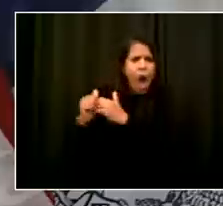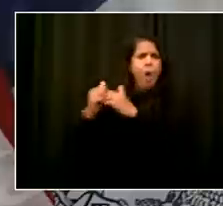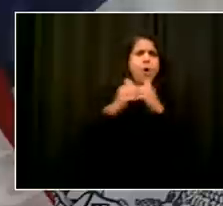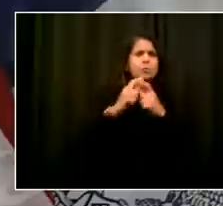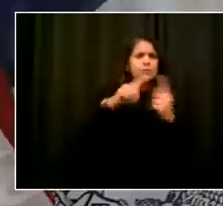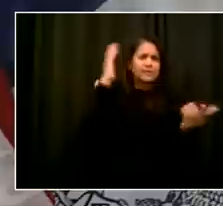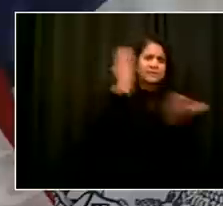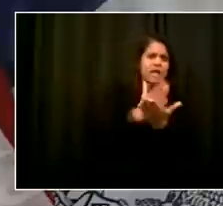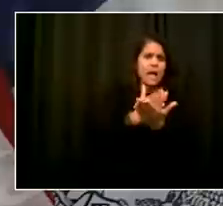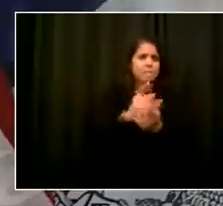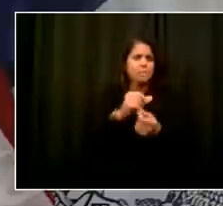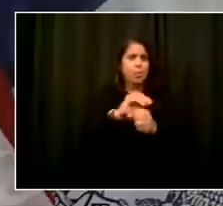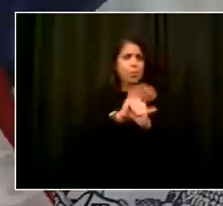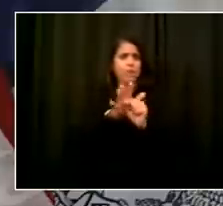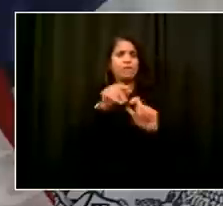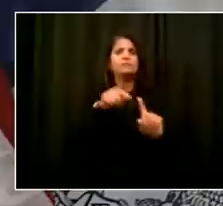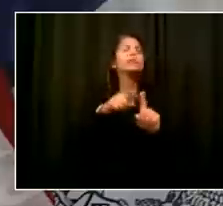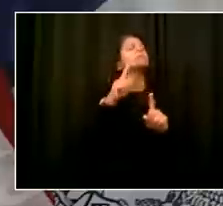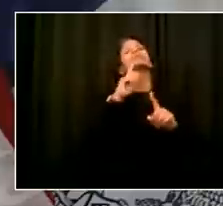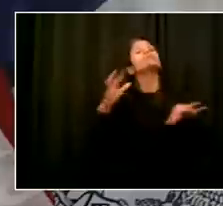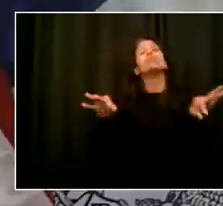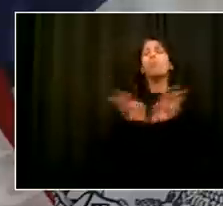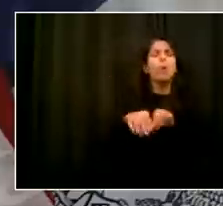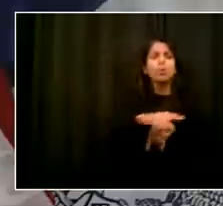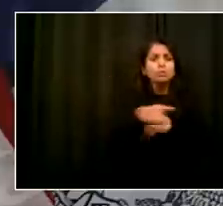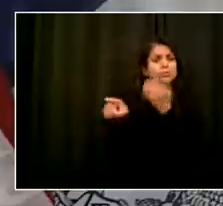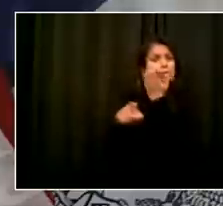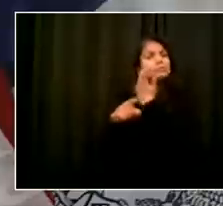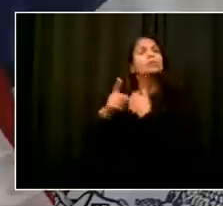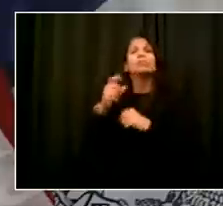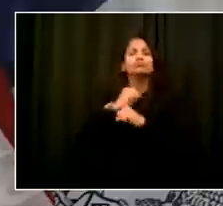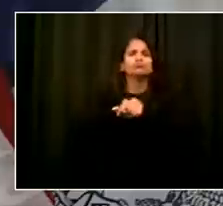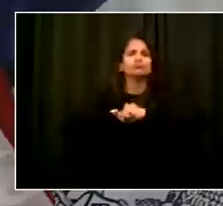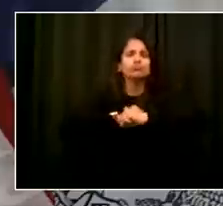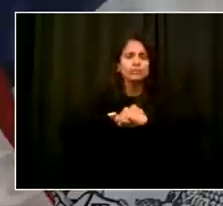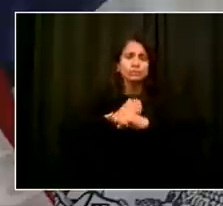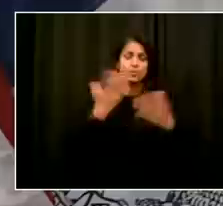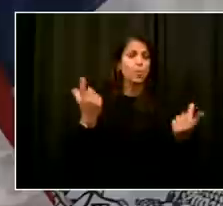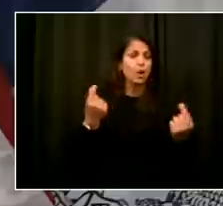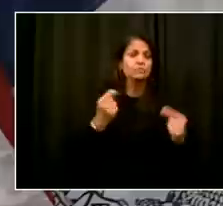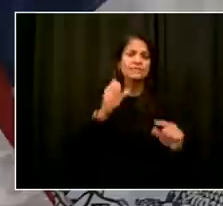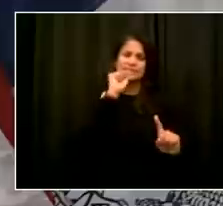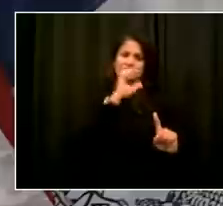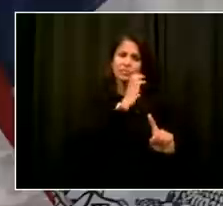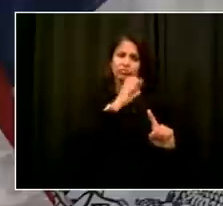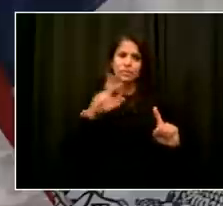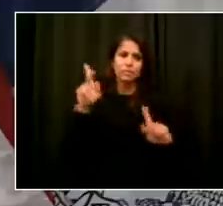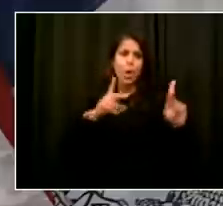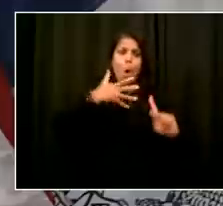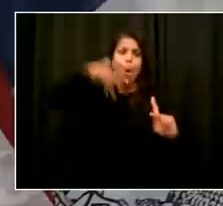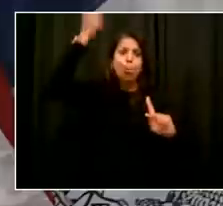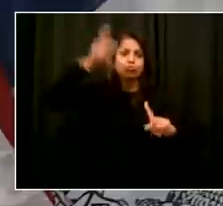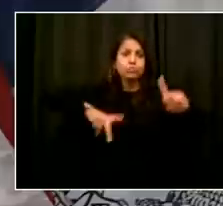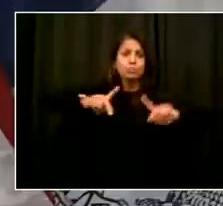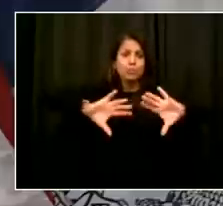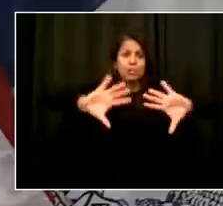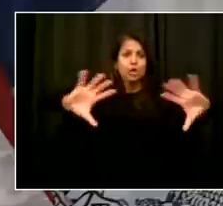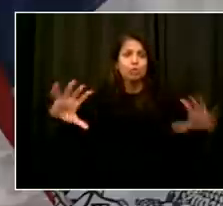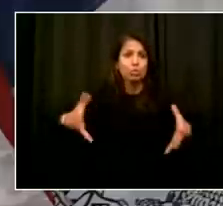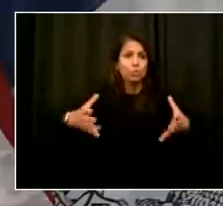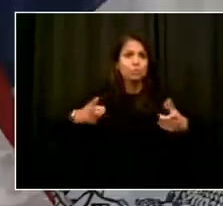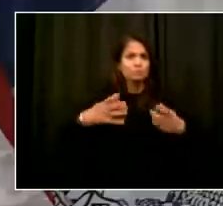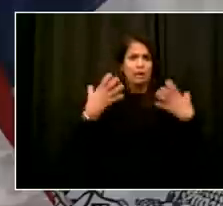to be taken to protect those who are most vulnerable. And our health commissioner will be issuing a public health